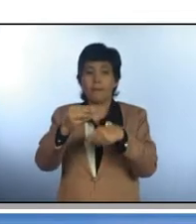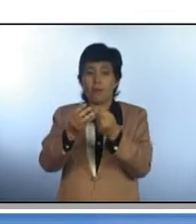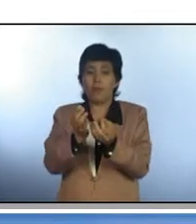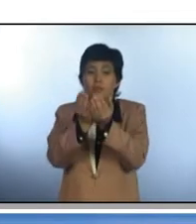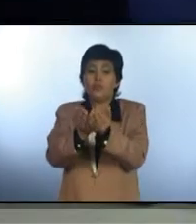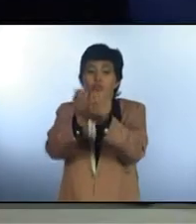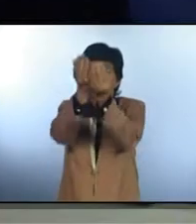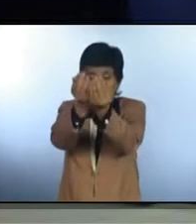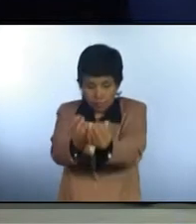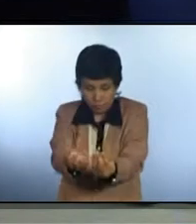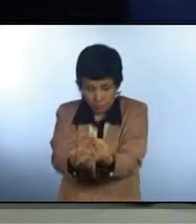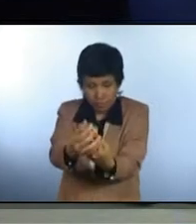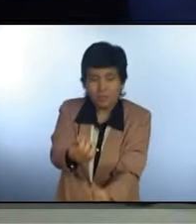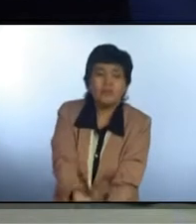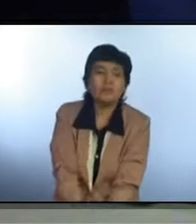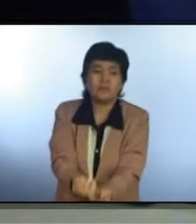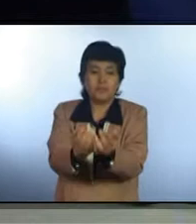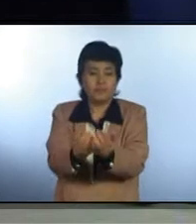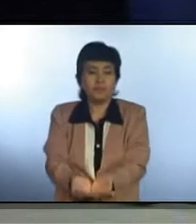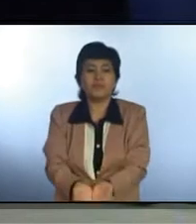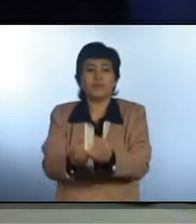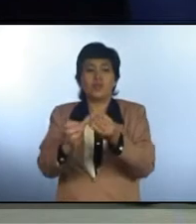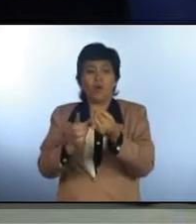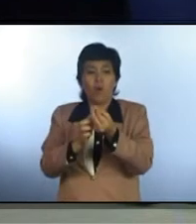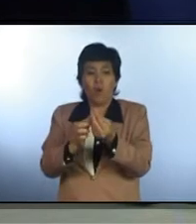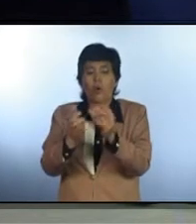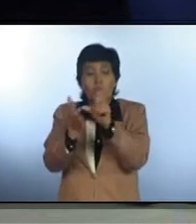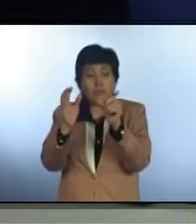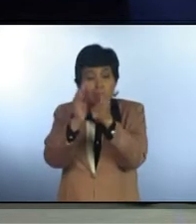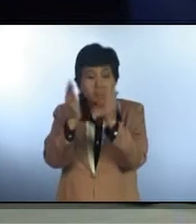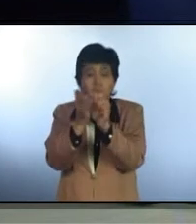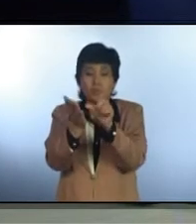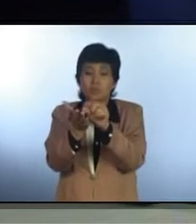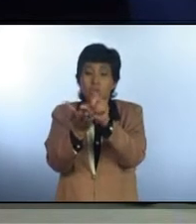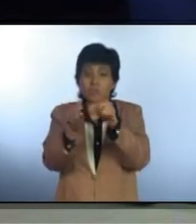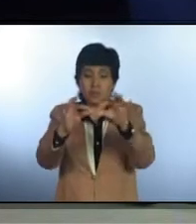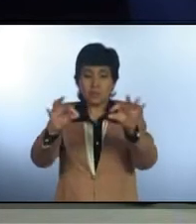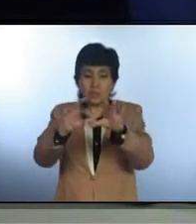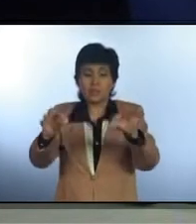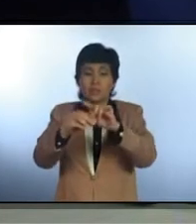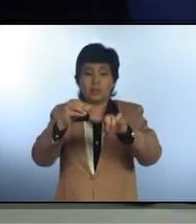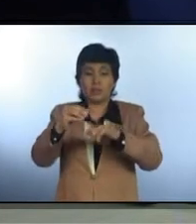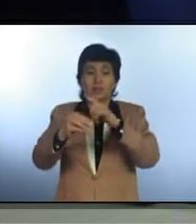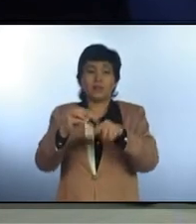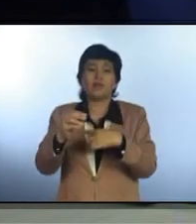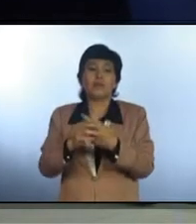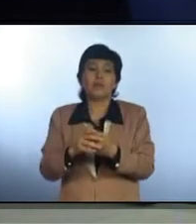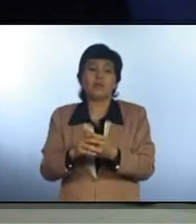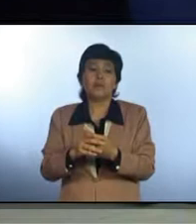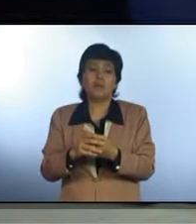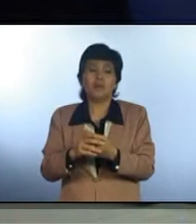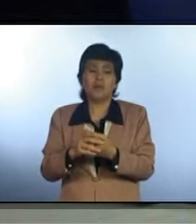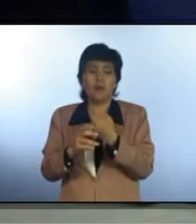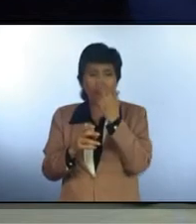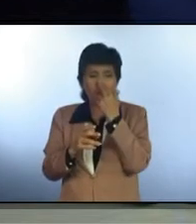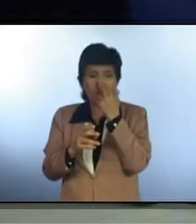ship sinking or the news about suicide. When they have news reported in this,